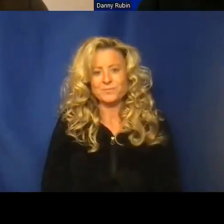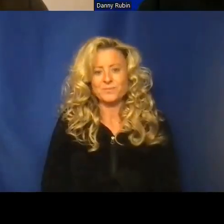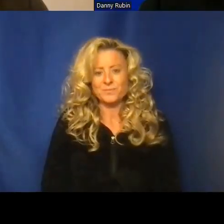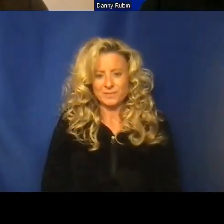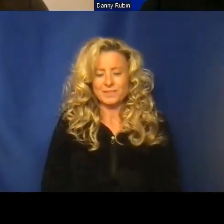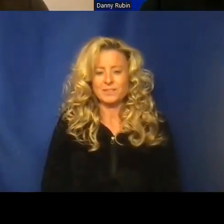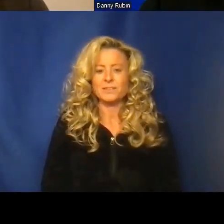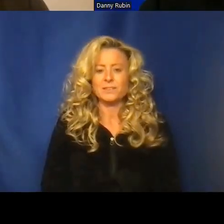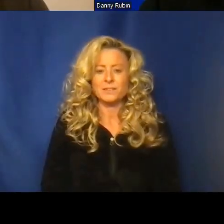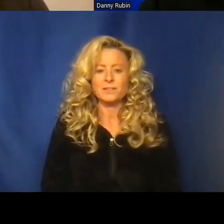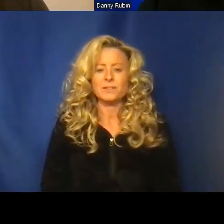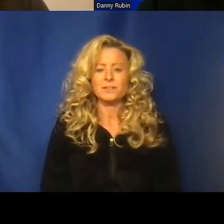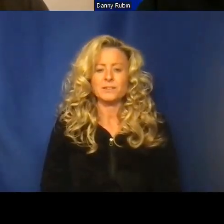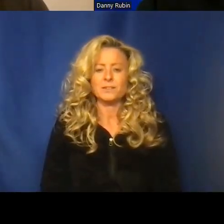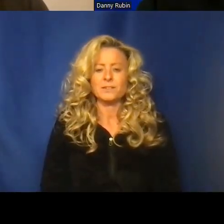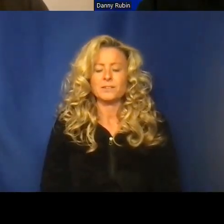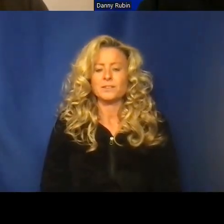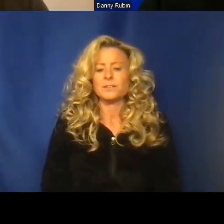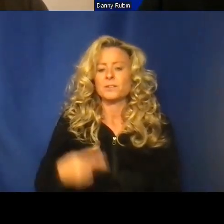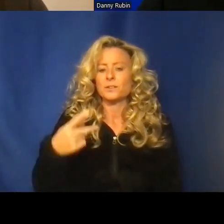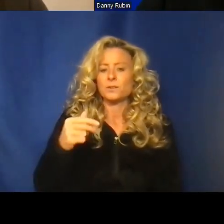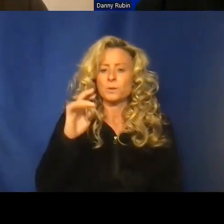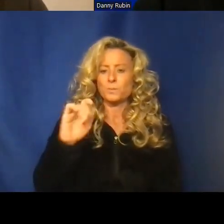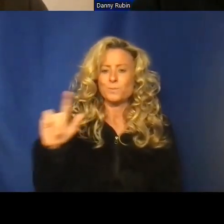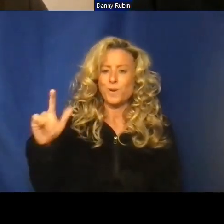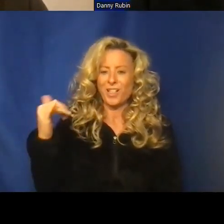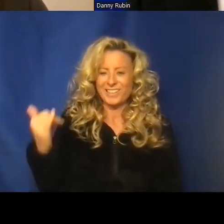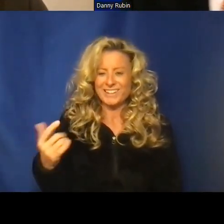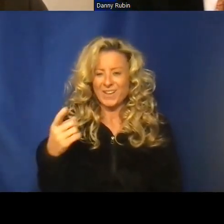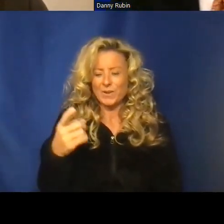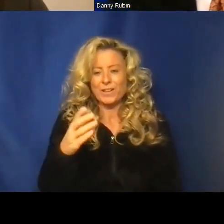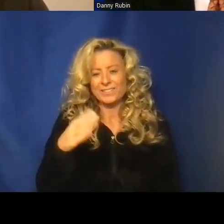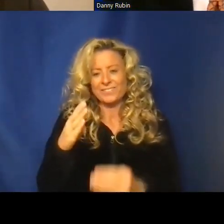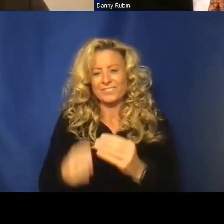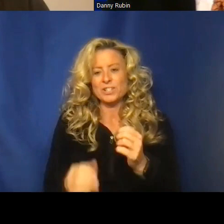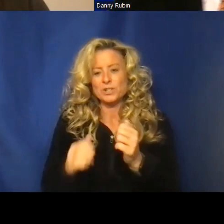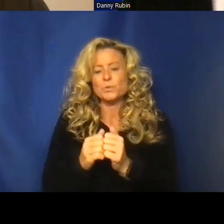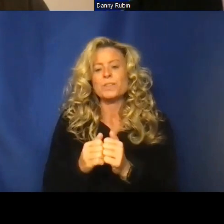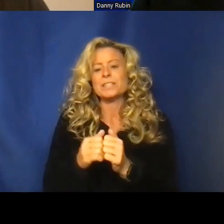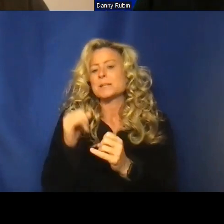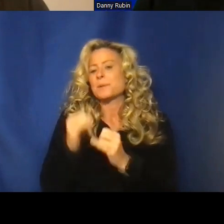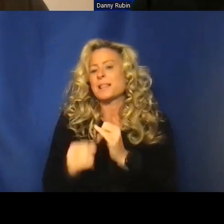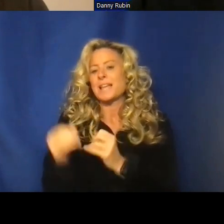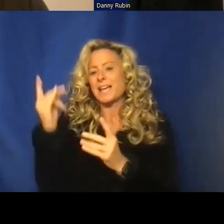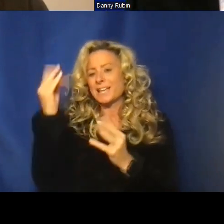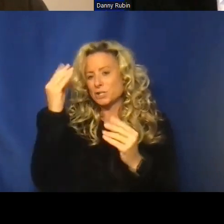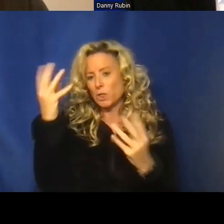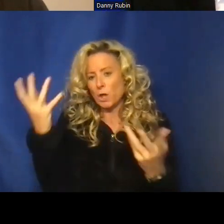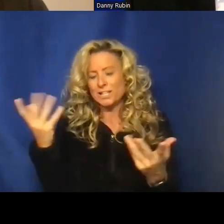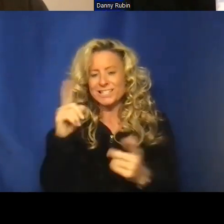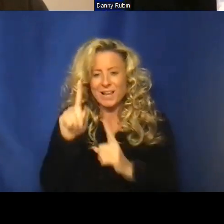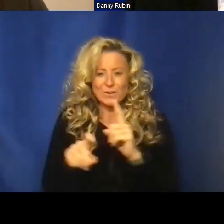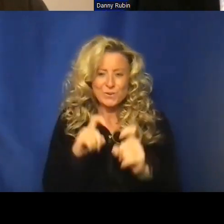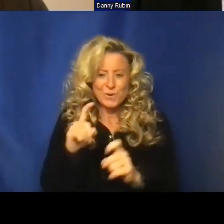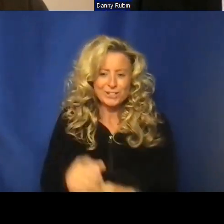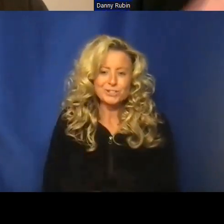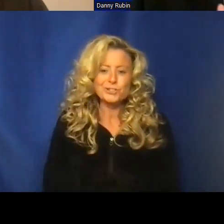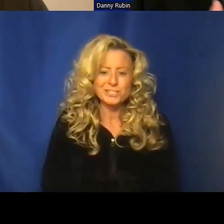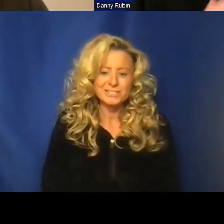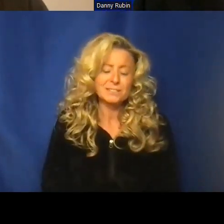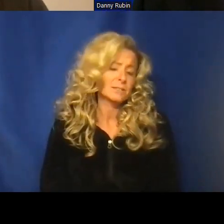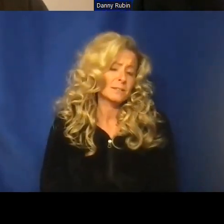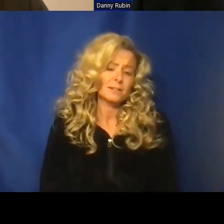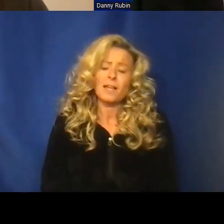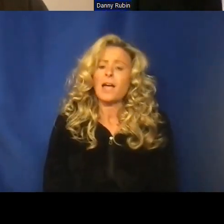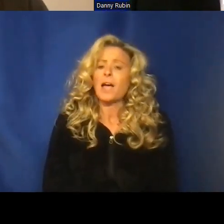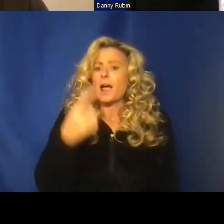to Paul and wrap up with some last thoughts and questions. I think